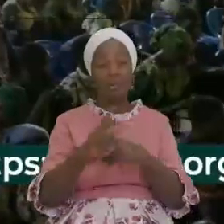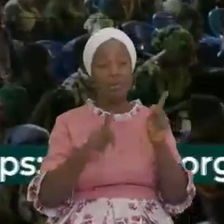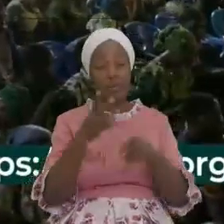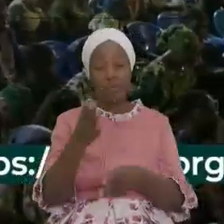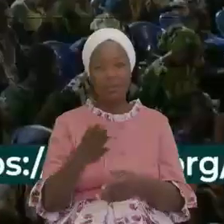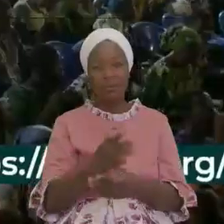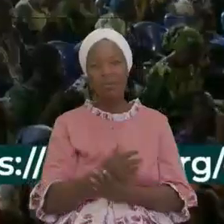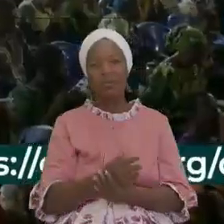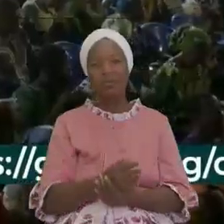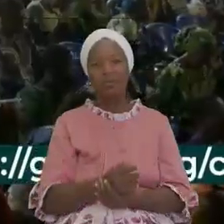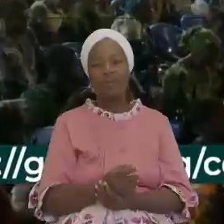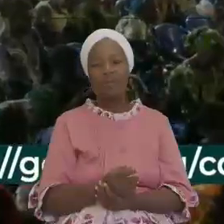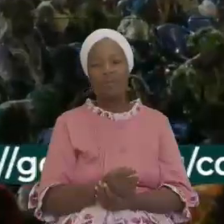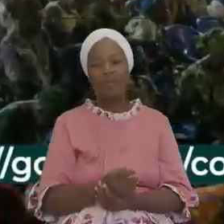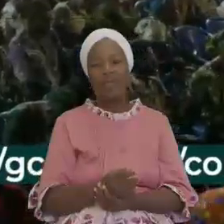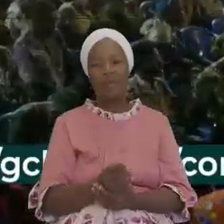Go to the French class.